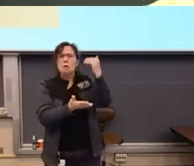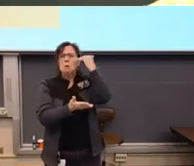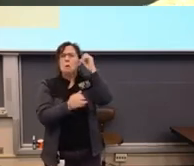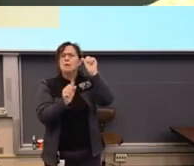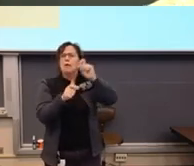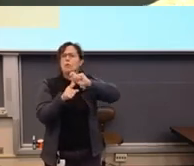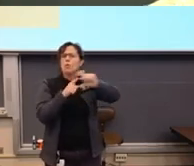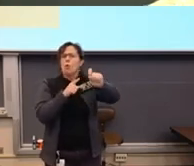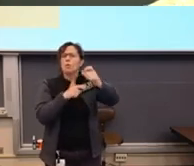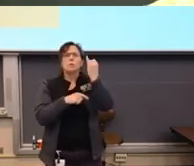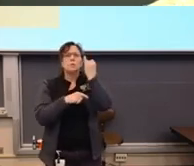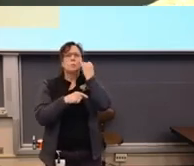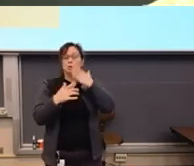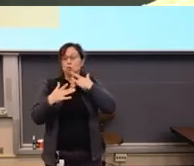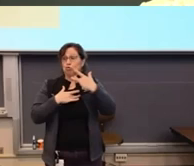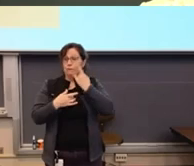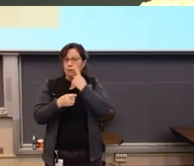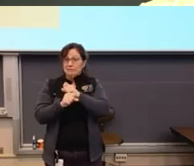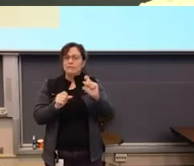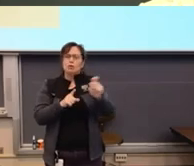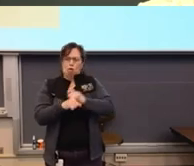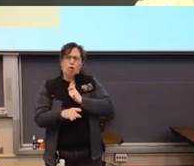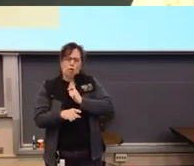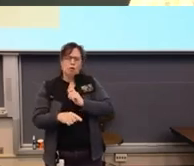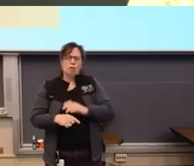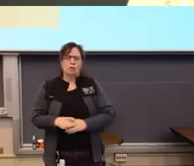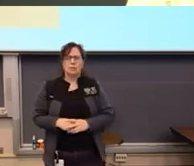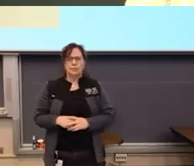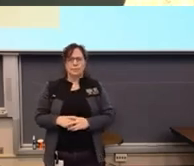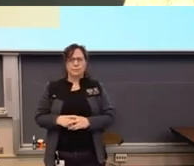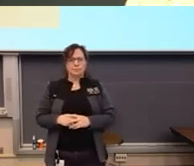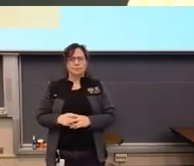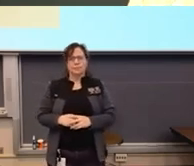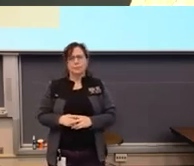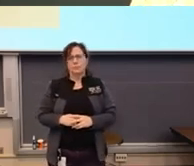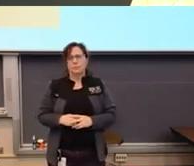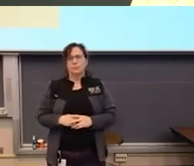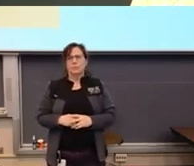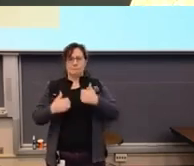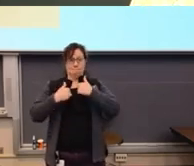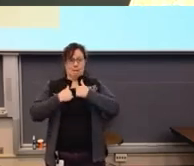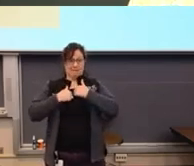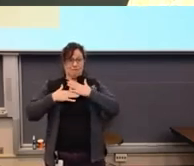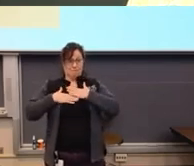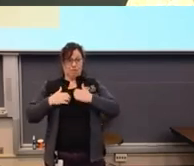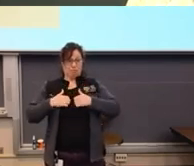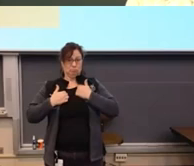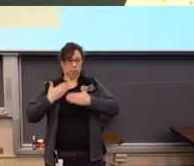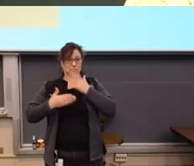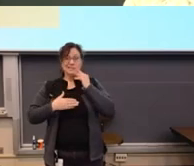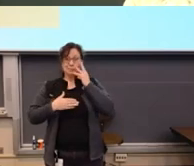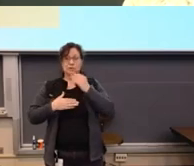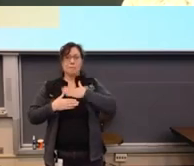if there's any safety concern. There are times, this is what I have lived through myself. My father-in-law that lives with